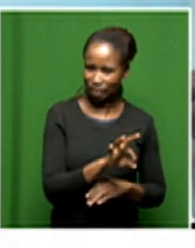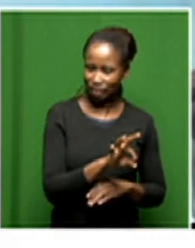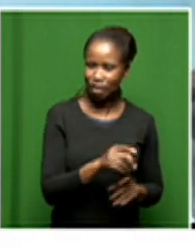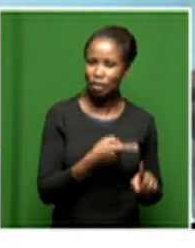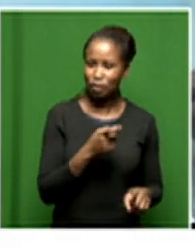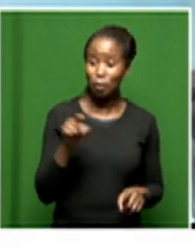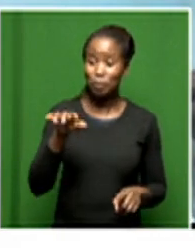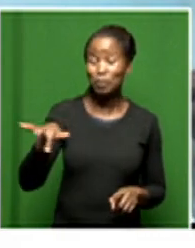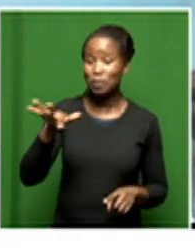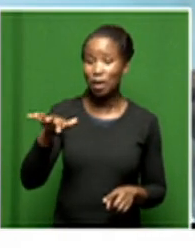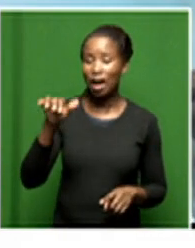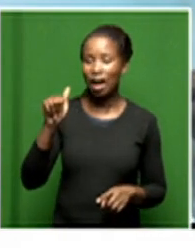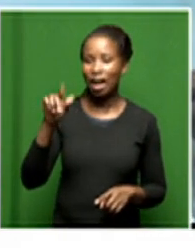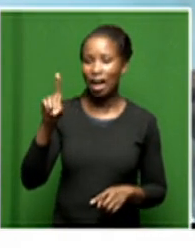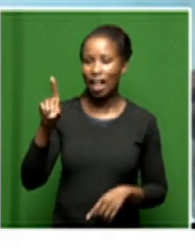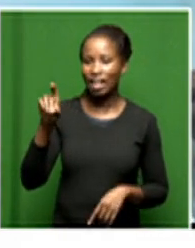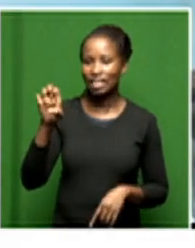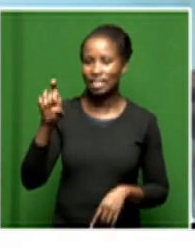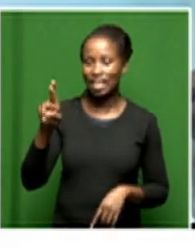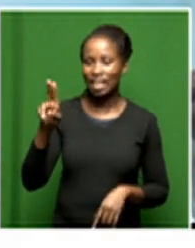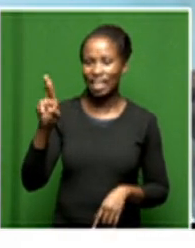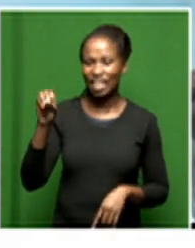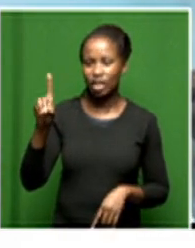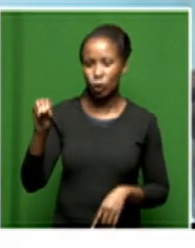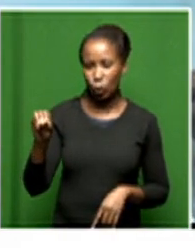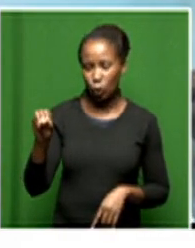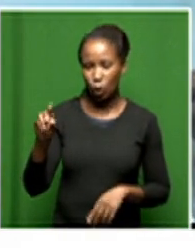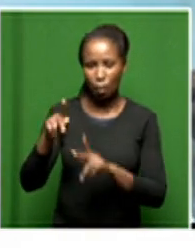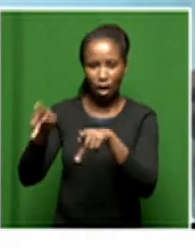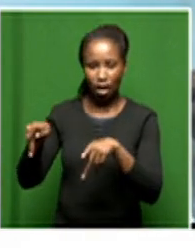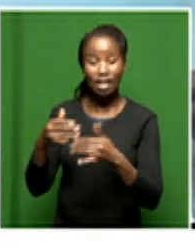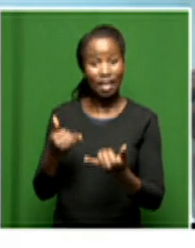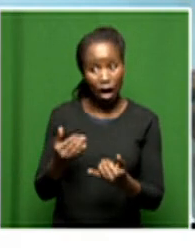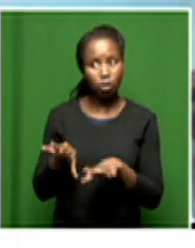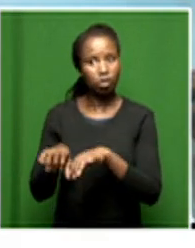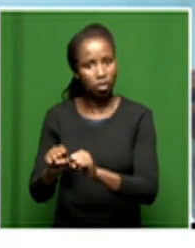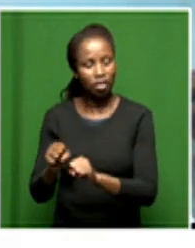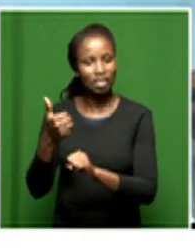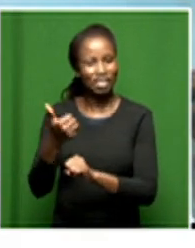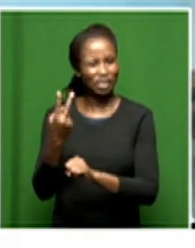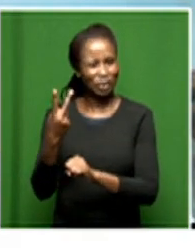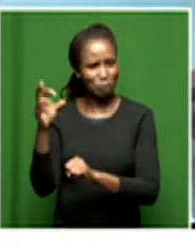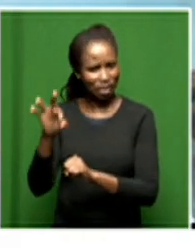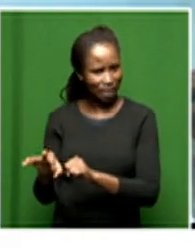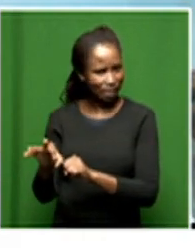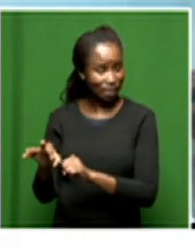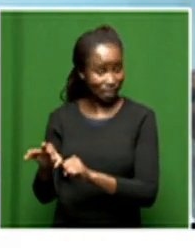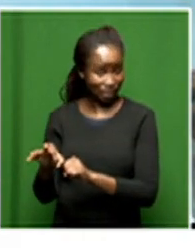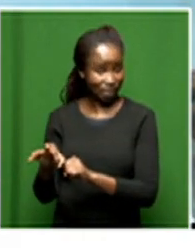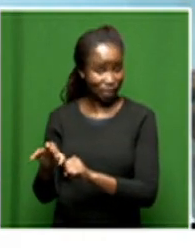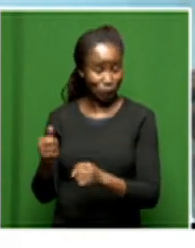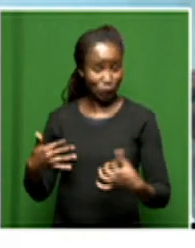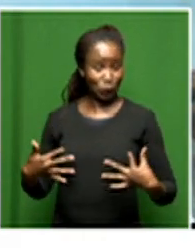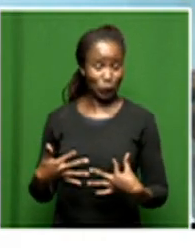in Eldorado Park, and they've now shot up to 62%. That is nothing short of remarkable.